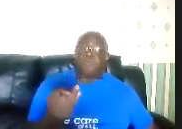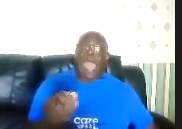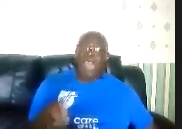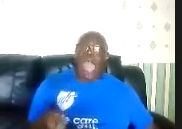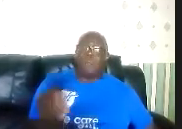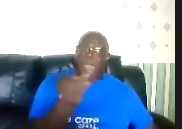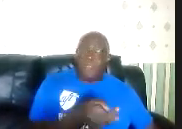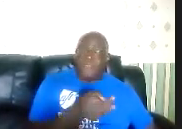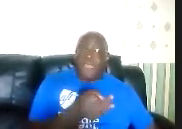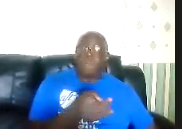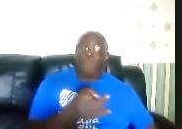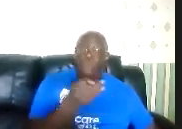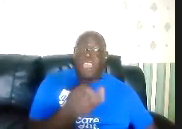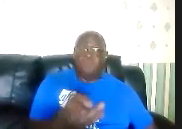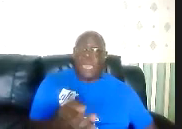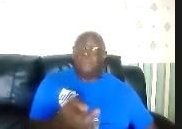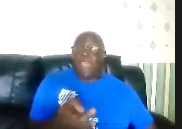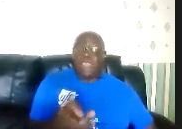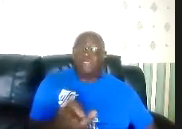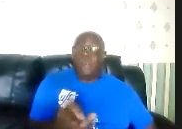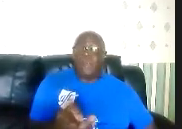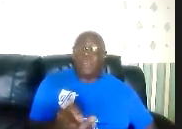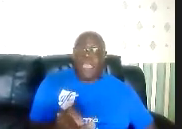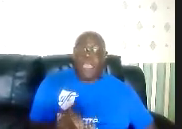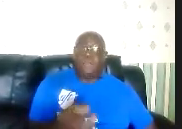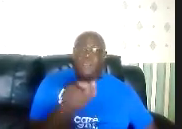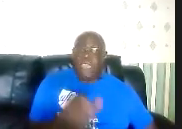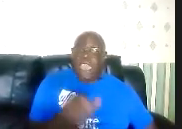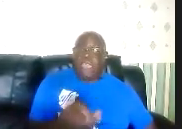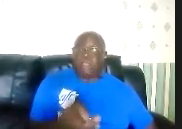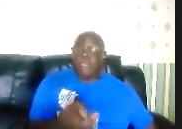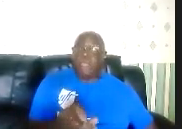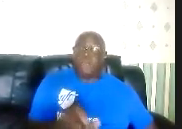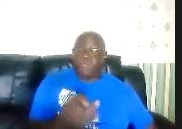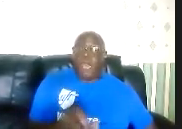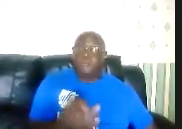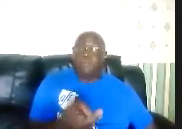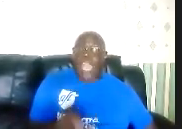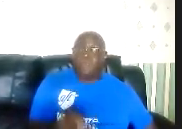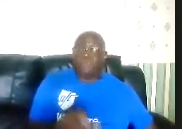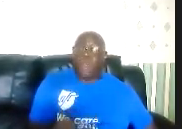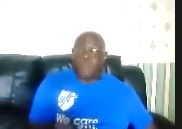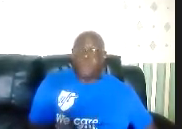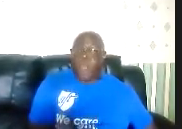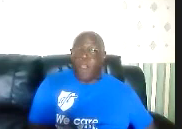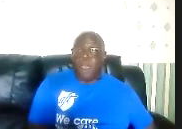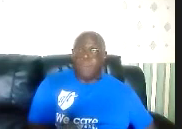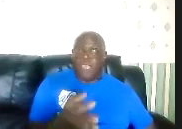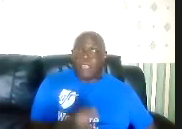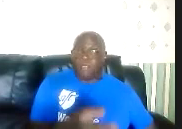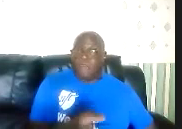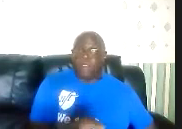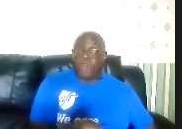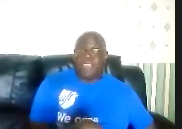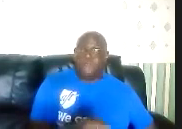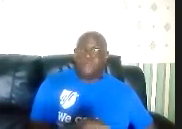good thing, but a bad thing, we've been campaigning in HMRC for years for staff to be able to work from home,